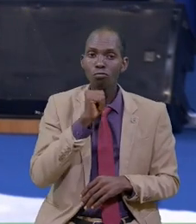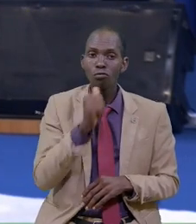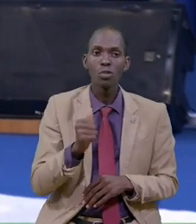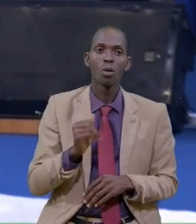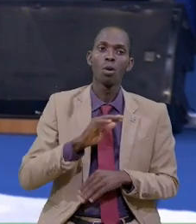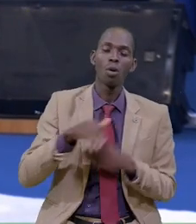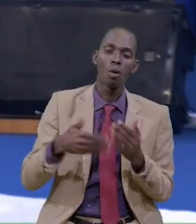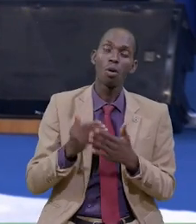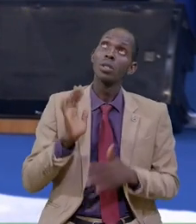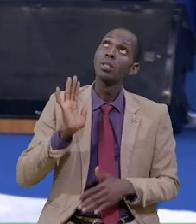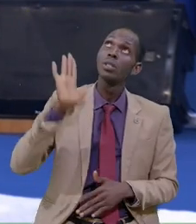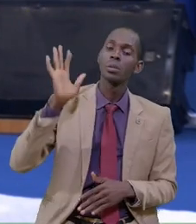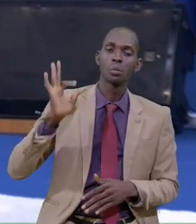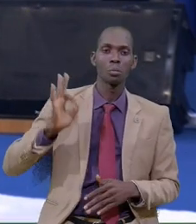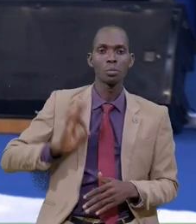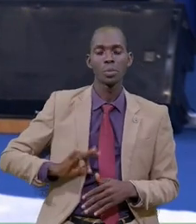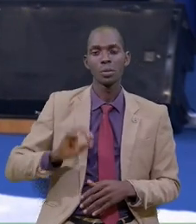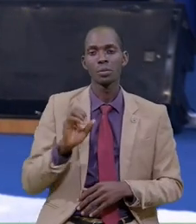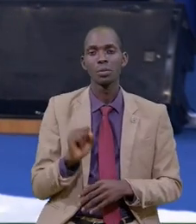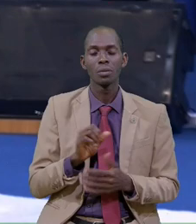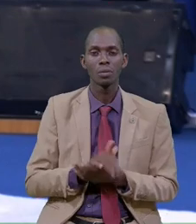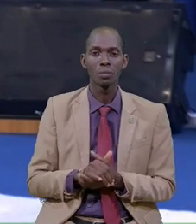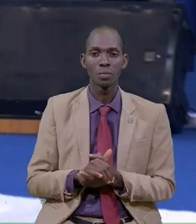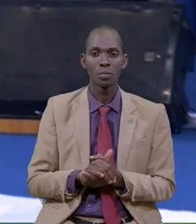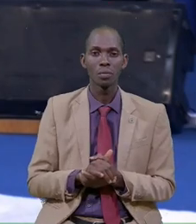his benefits.